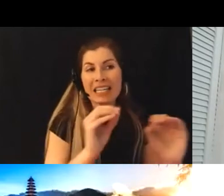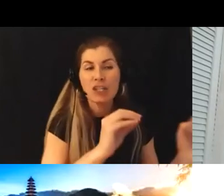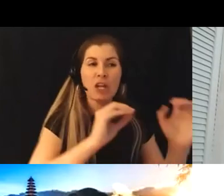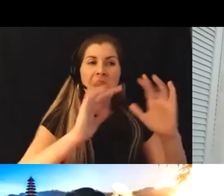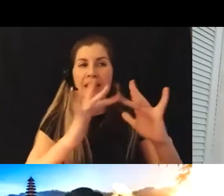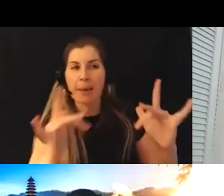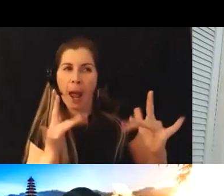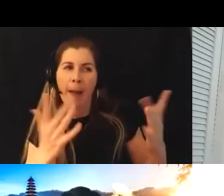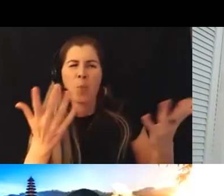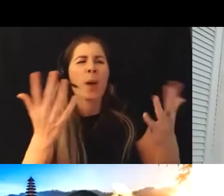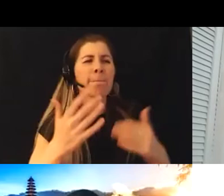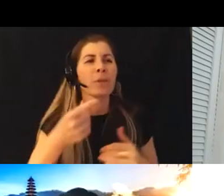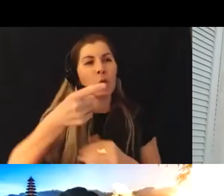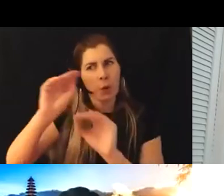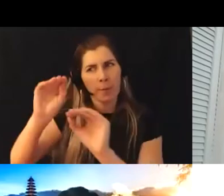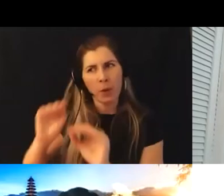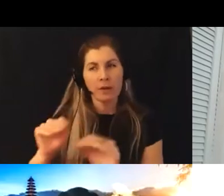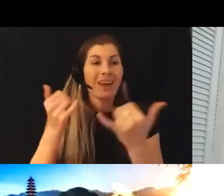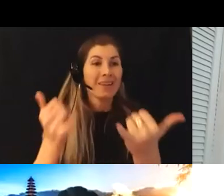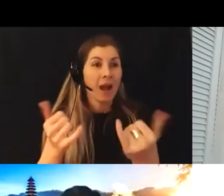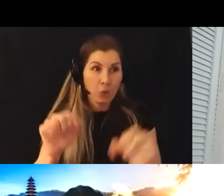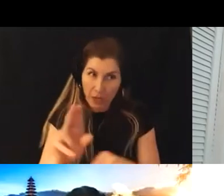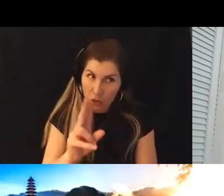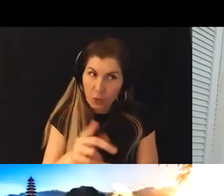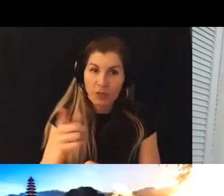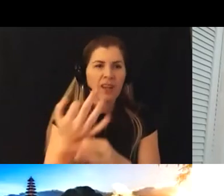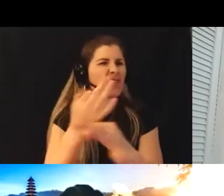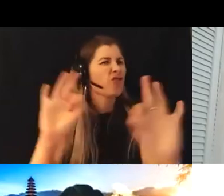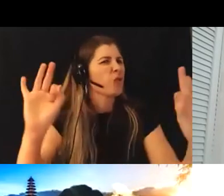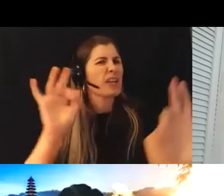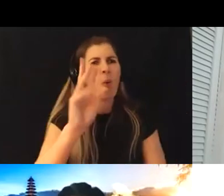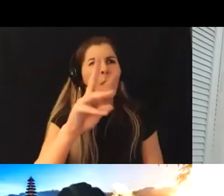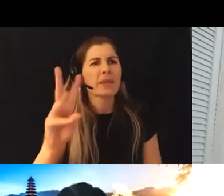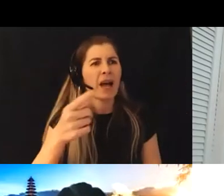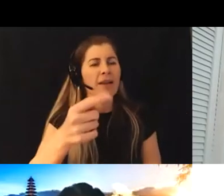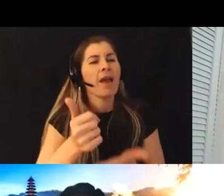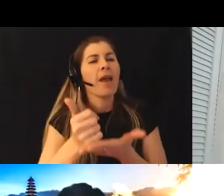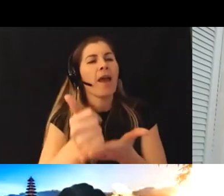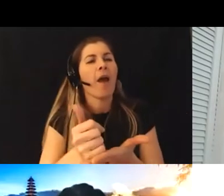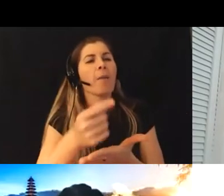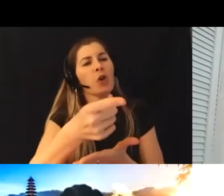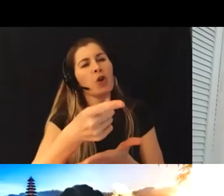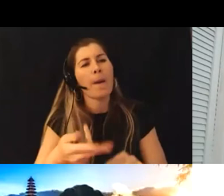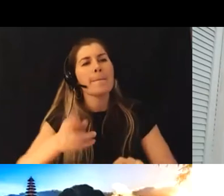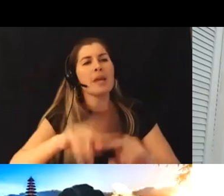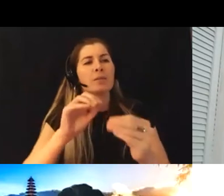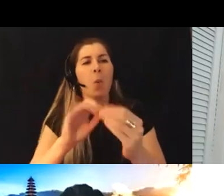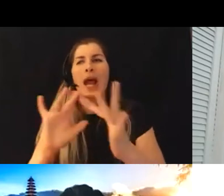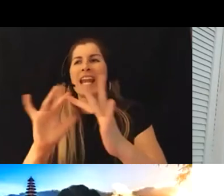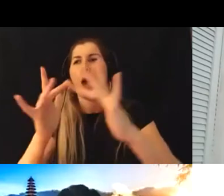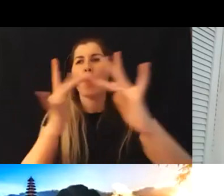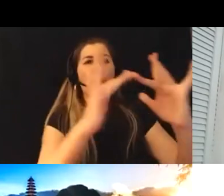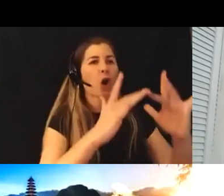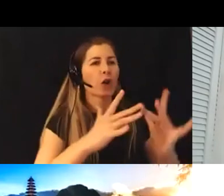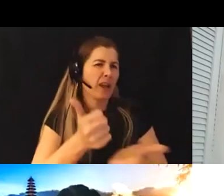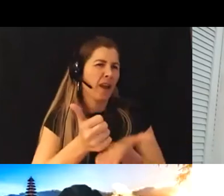them soon. But right now, you can use it. It is free. And it is about building the field. It's recognizing, supporting each other, and lifting